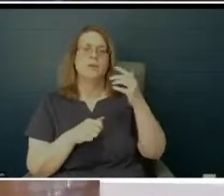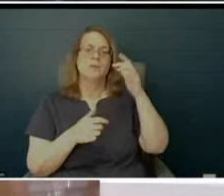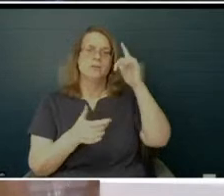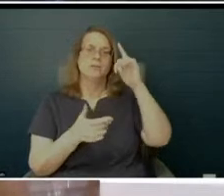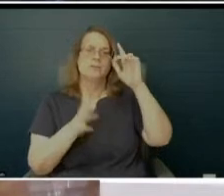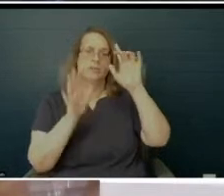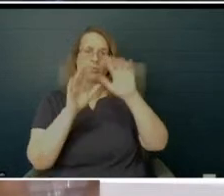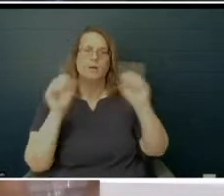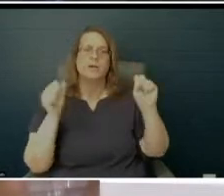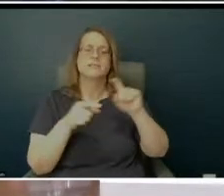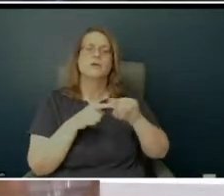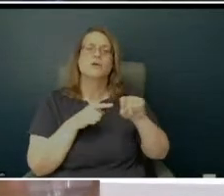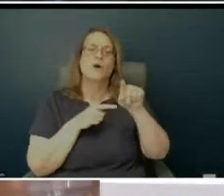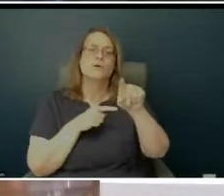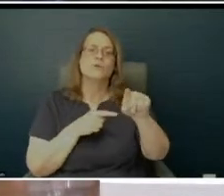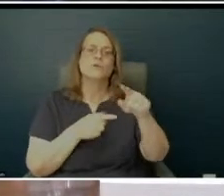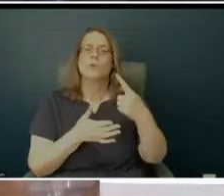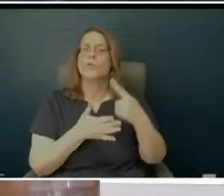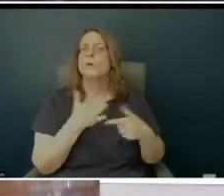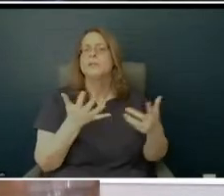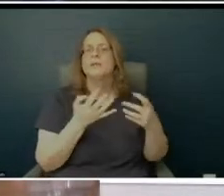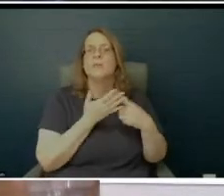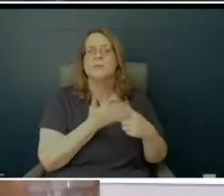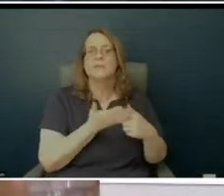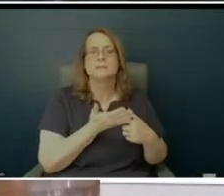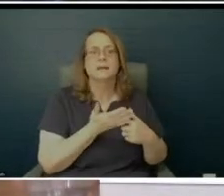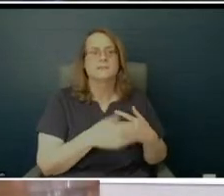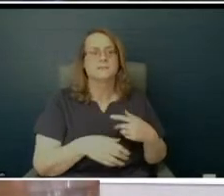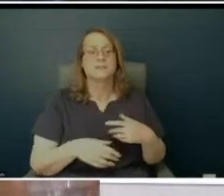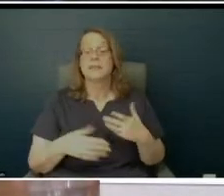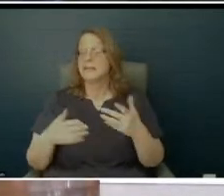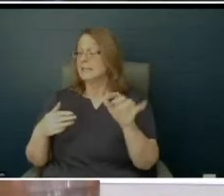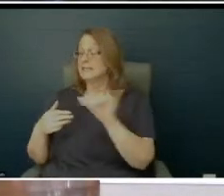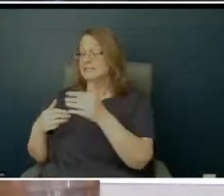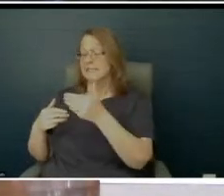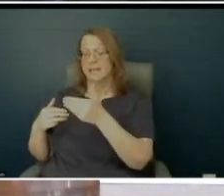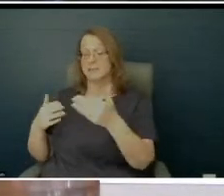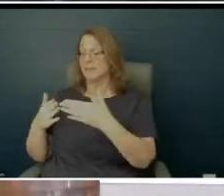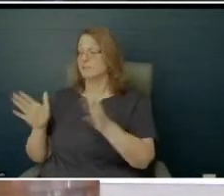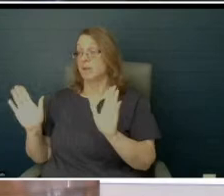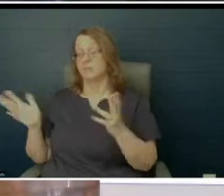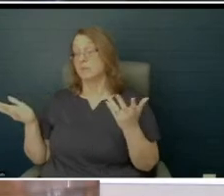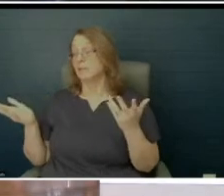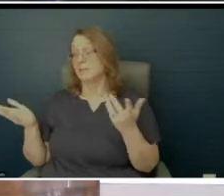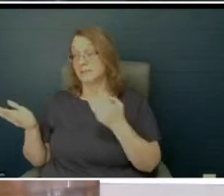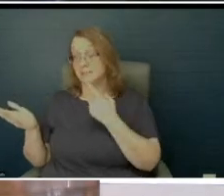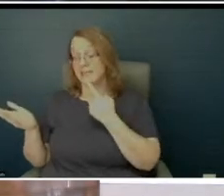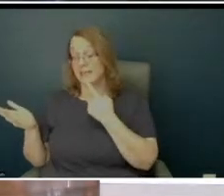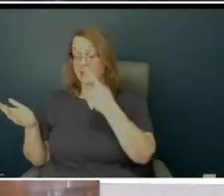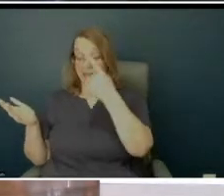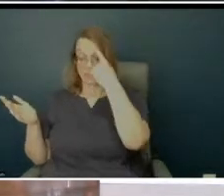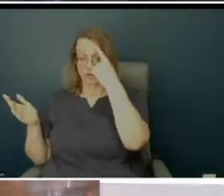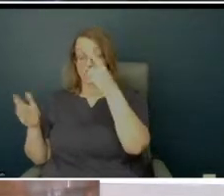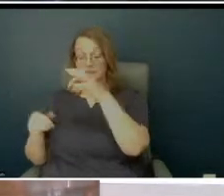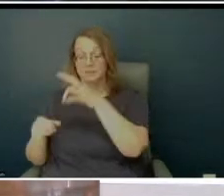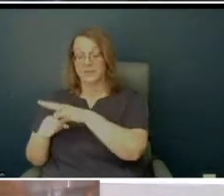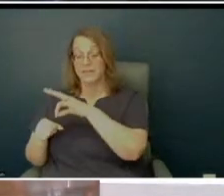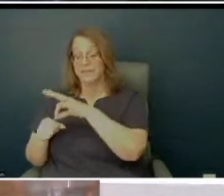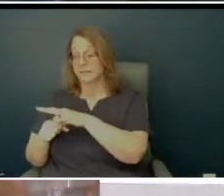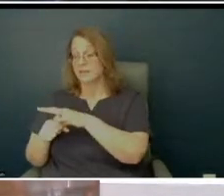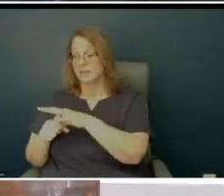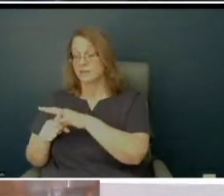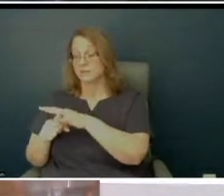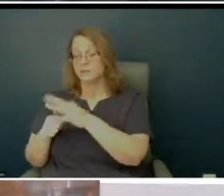The same things he was talking about publicly. He wanted to talk about that he thought the election had been